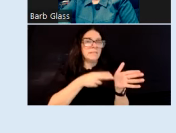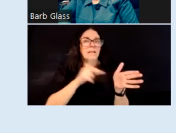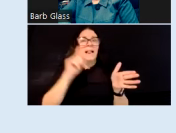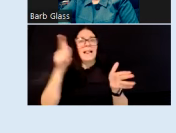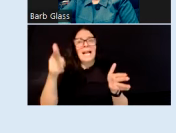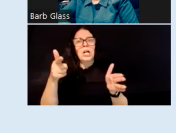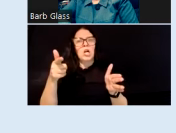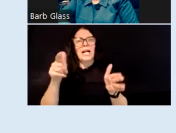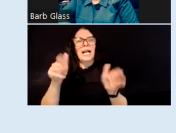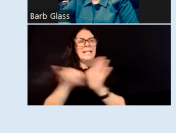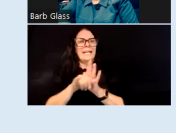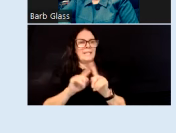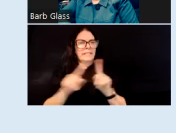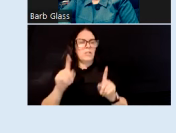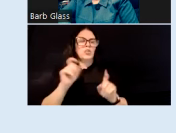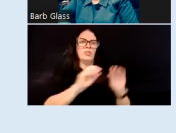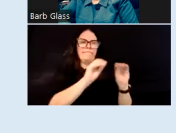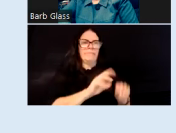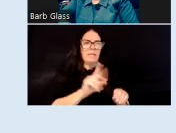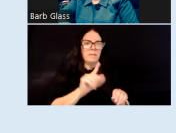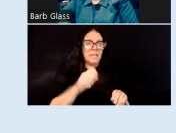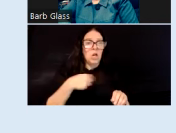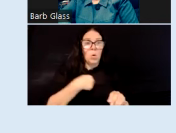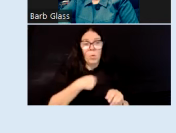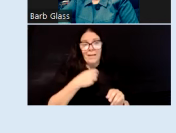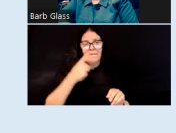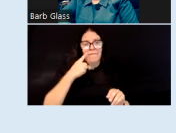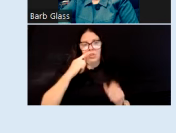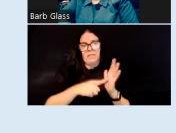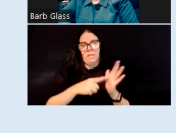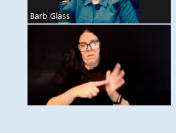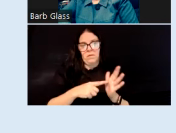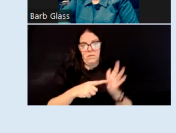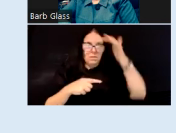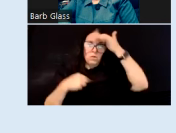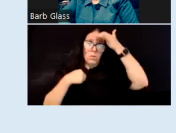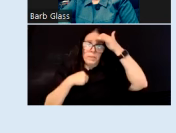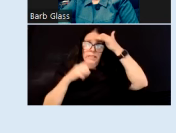update this. What we do as practice in my agency,